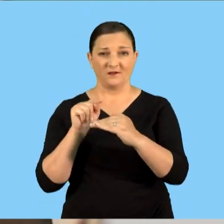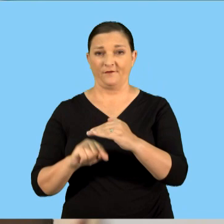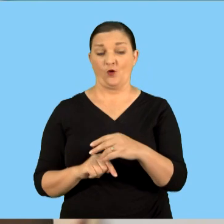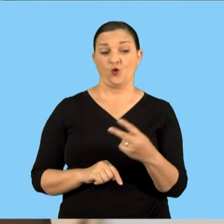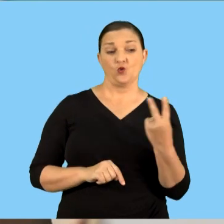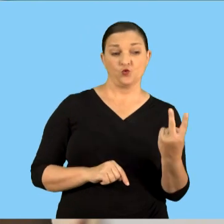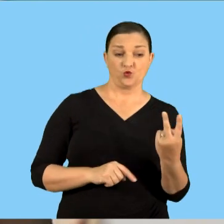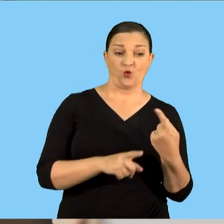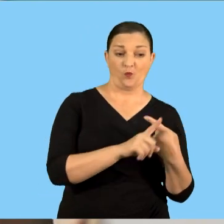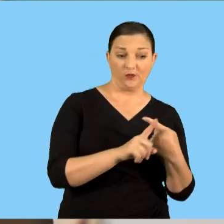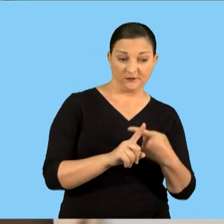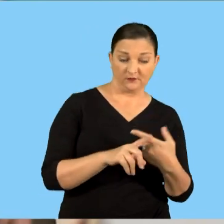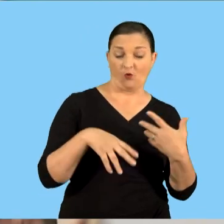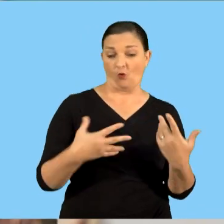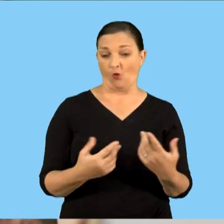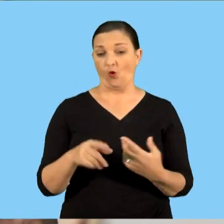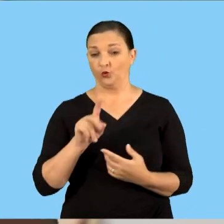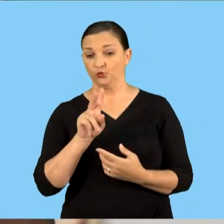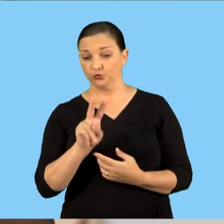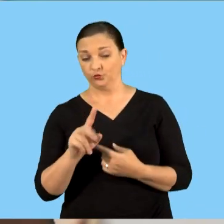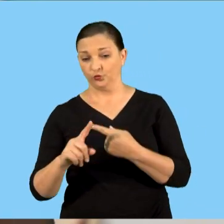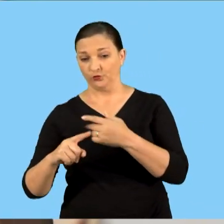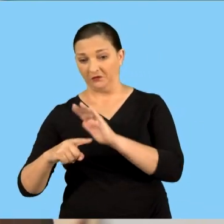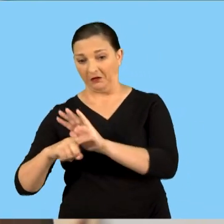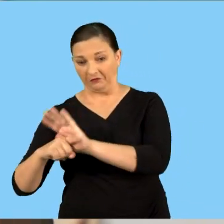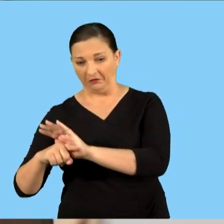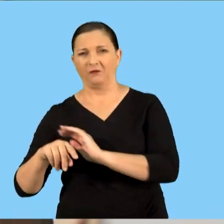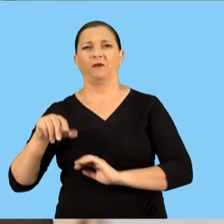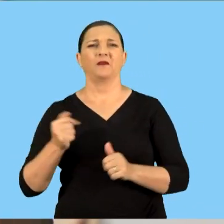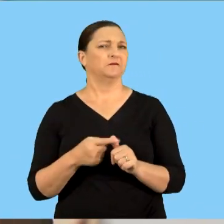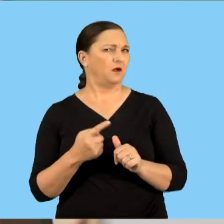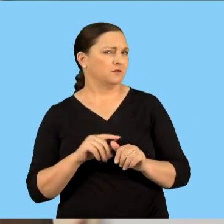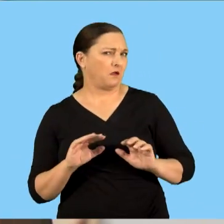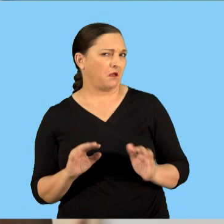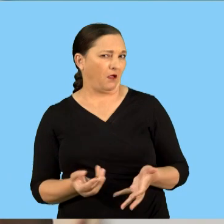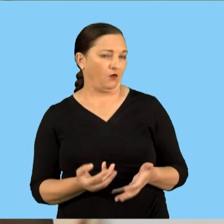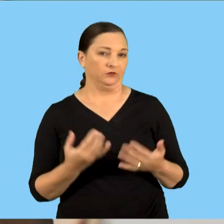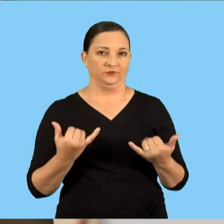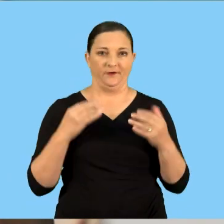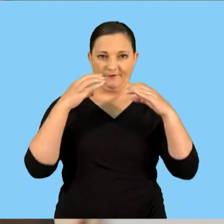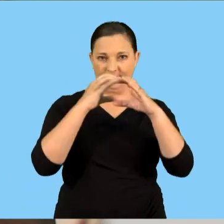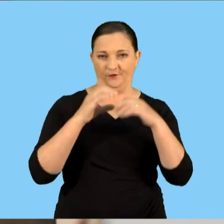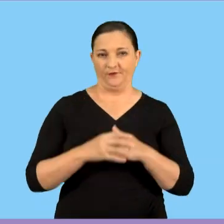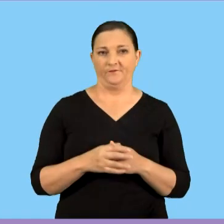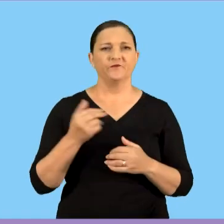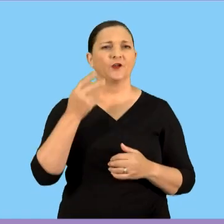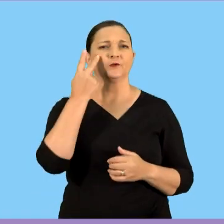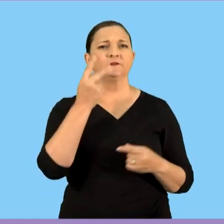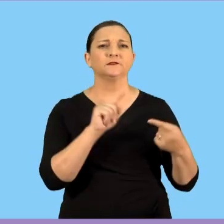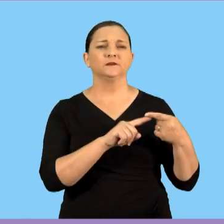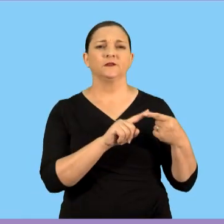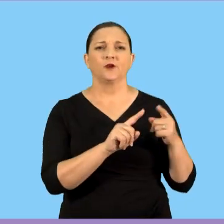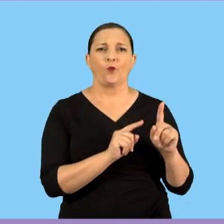numbers or two negative numbers, or a positive number and a negative number, what the answer will look like. So let's look at number 1